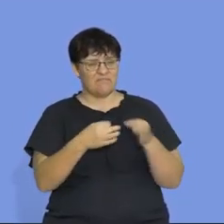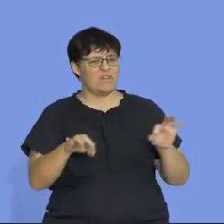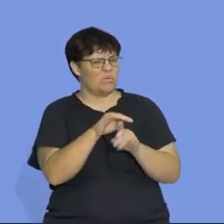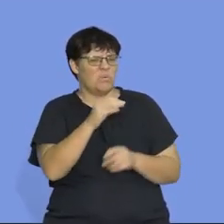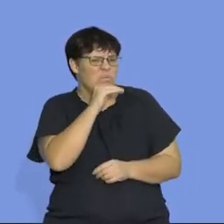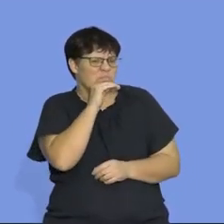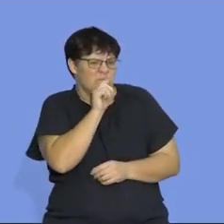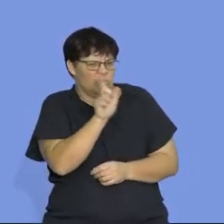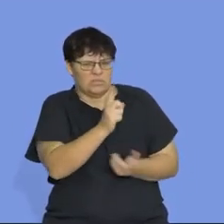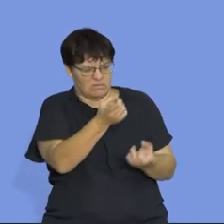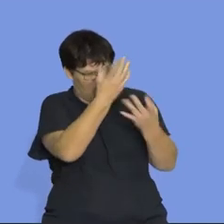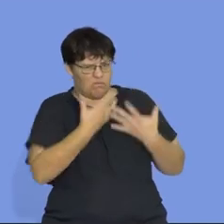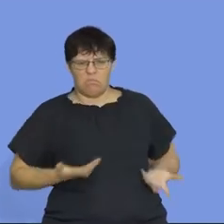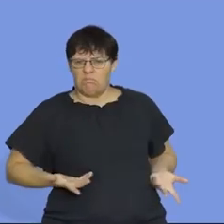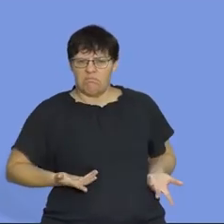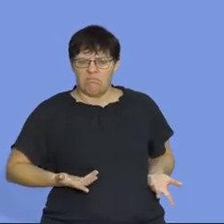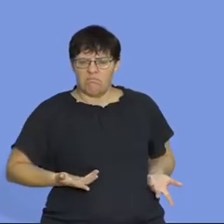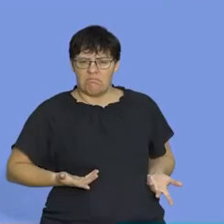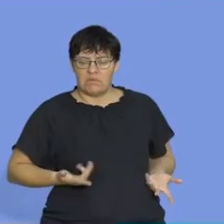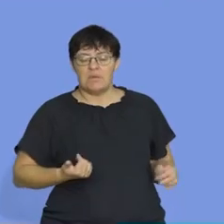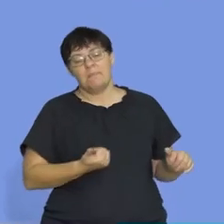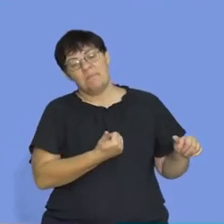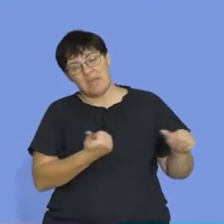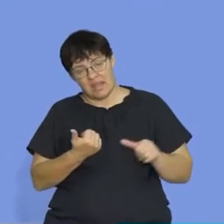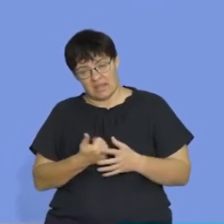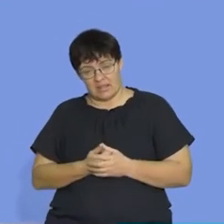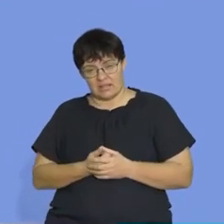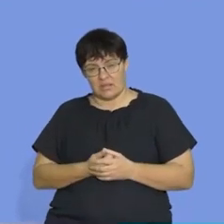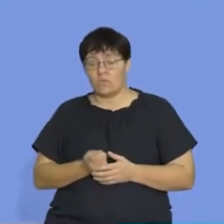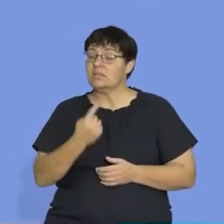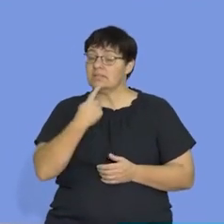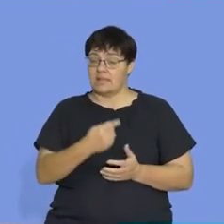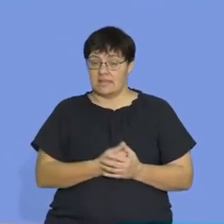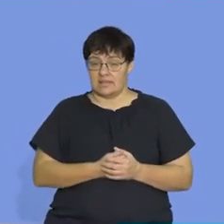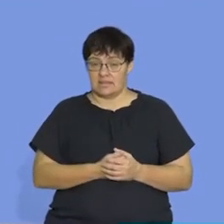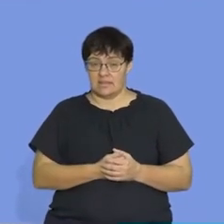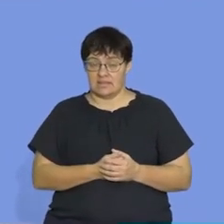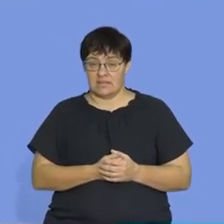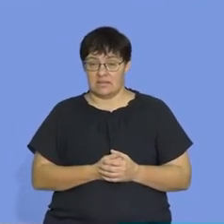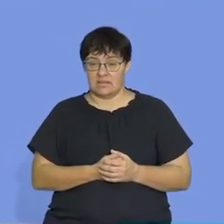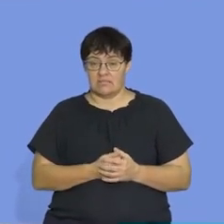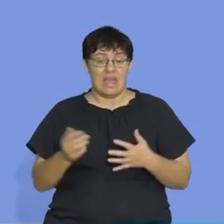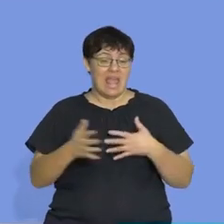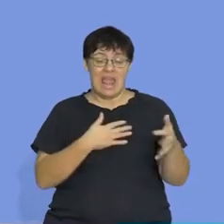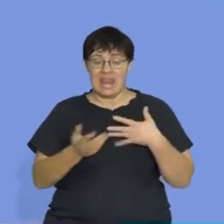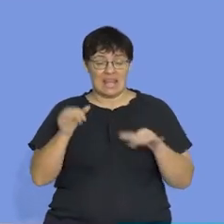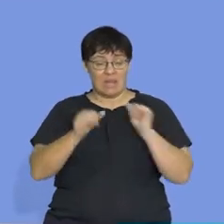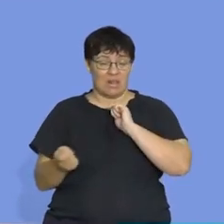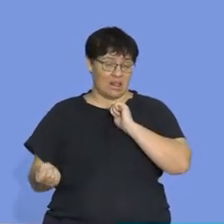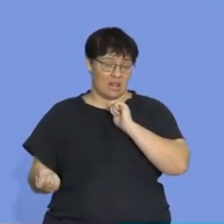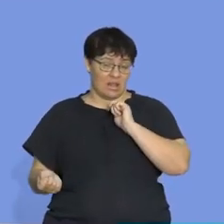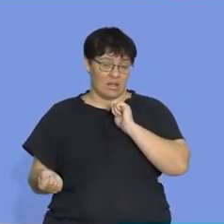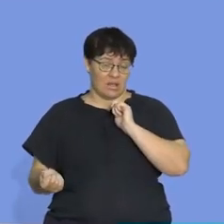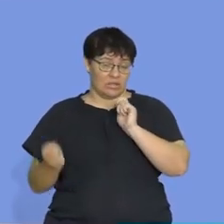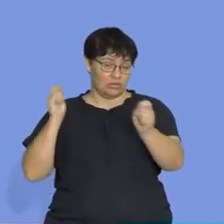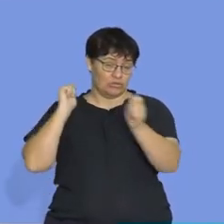us? Okay, now let's go back again and rewind. We are saying that for any chemical change, there is energy